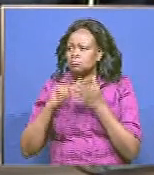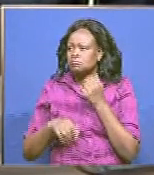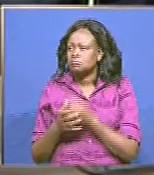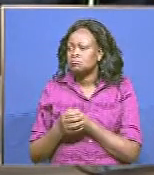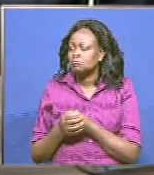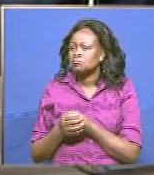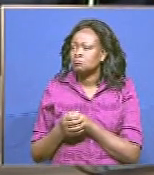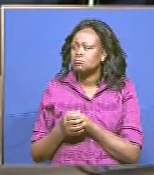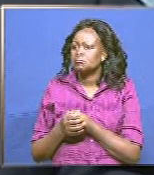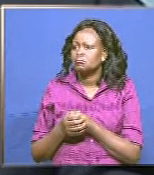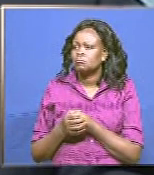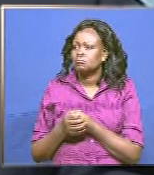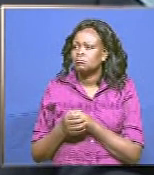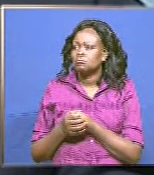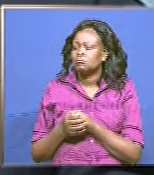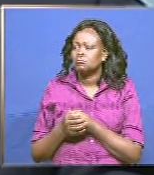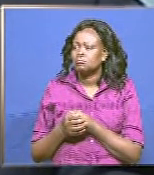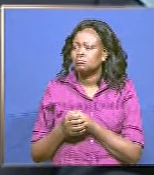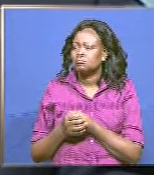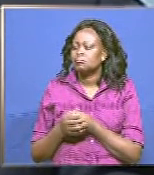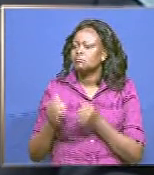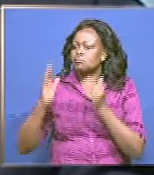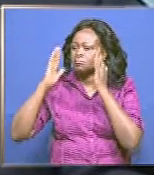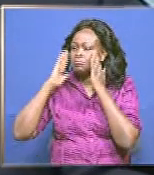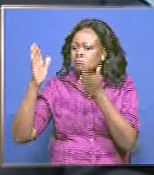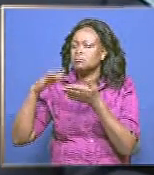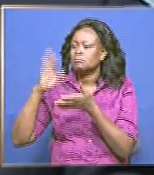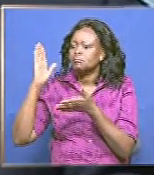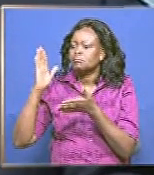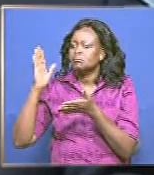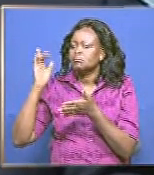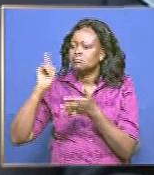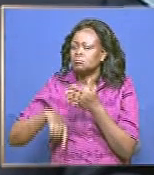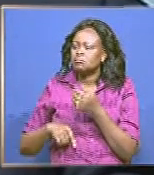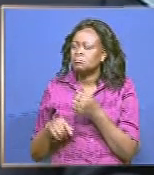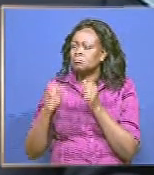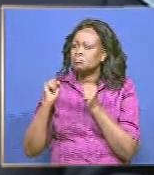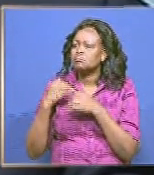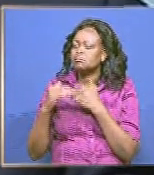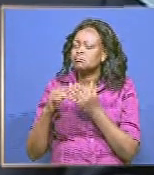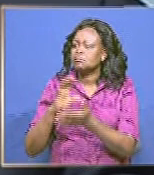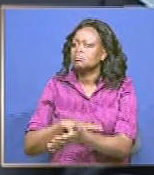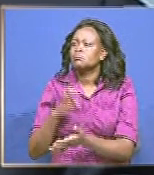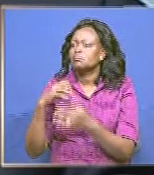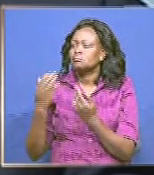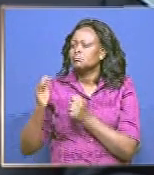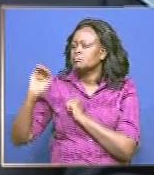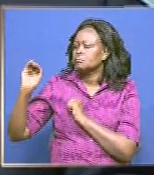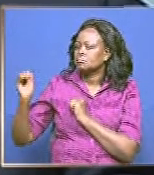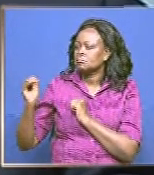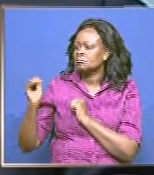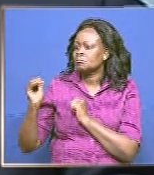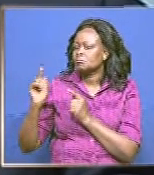mm-hmm. is for us to focus on more on how do we build capacities in counties,